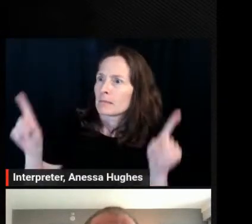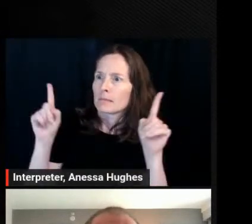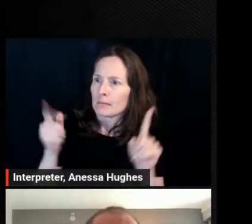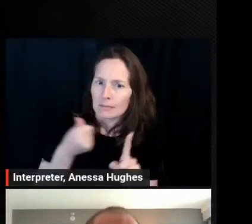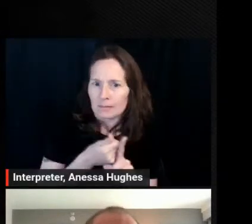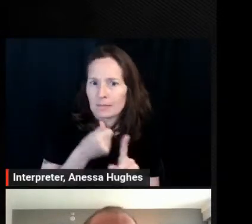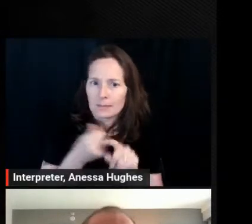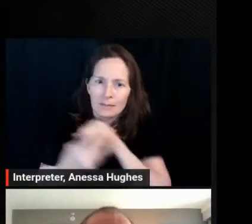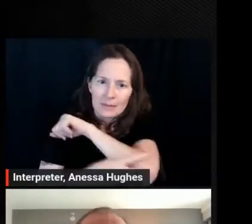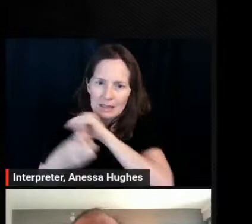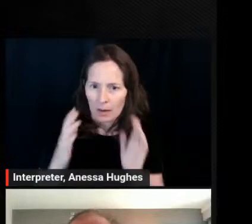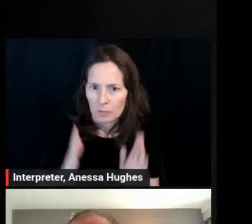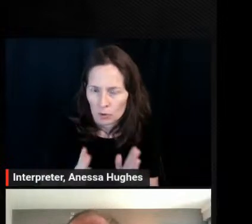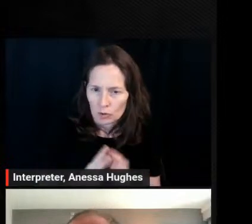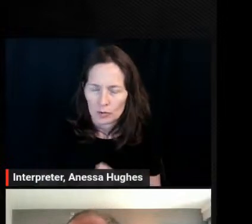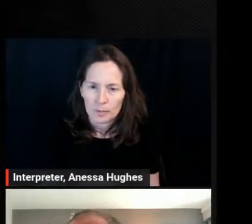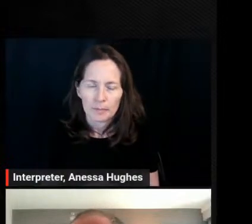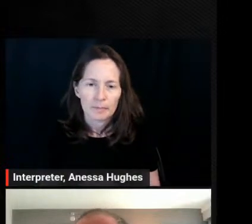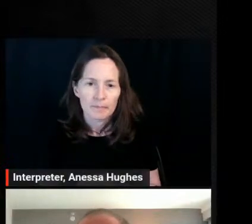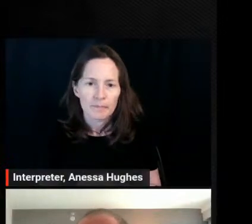Yet, despite all that